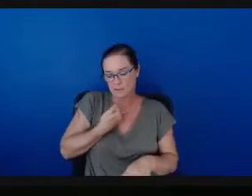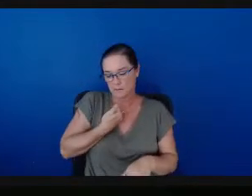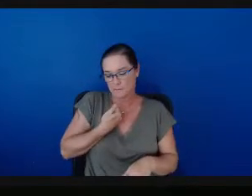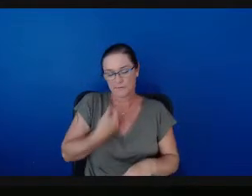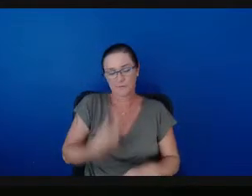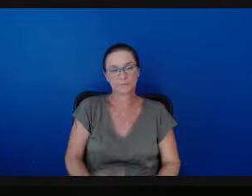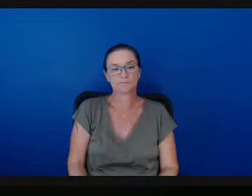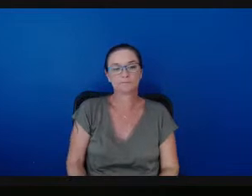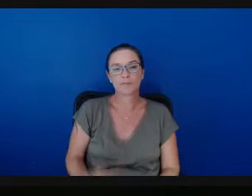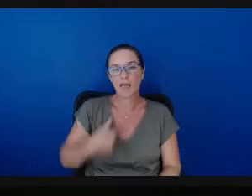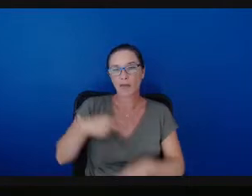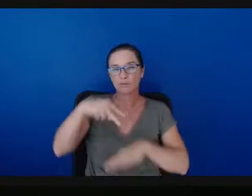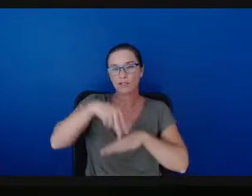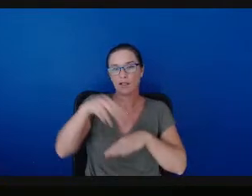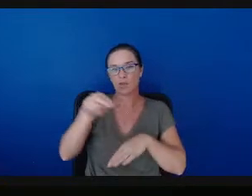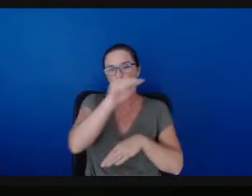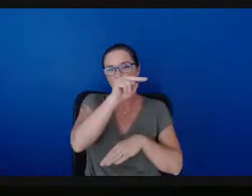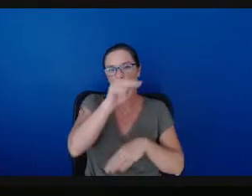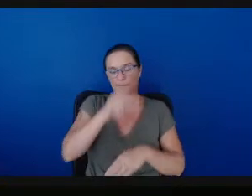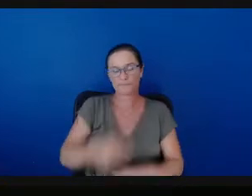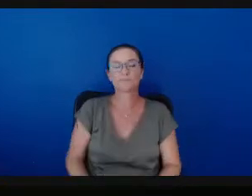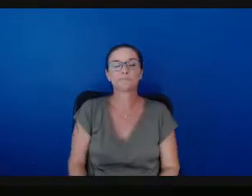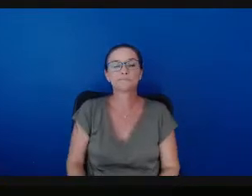north side.